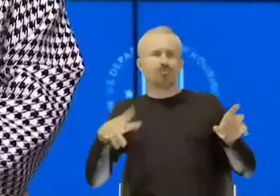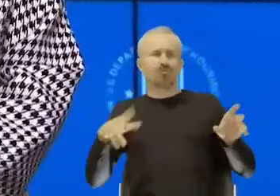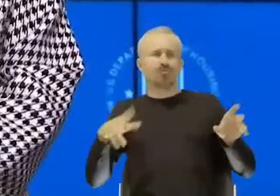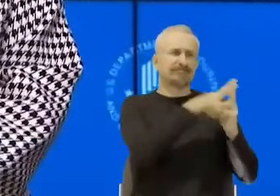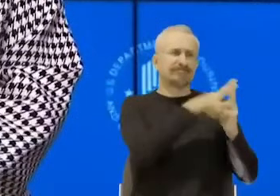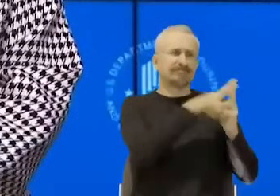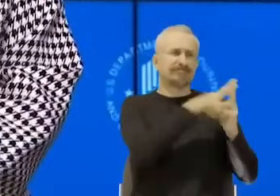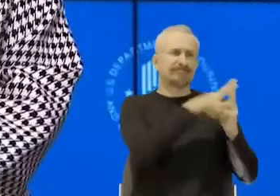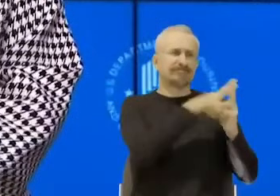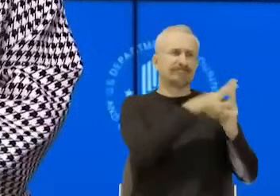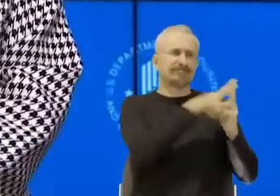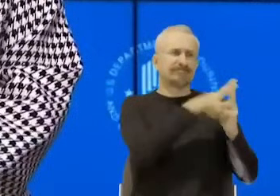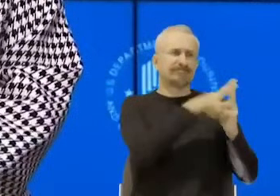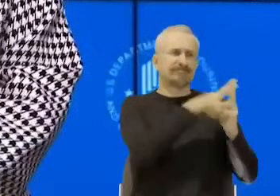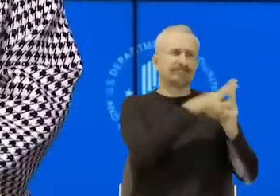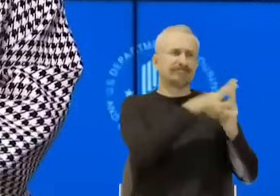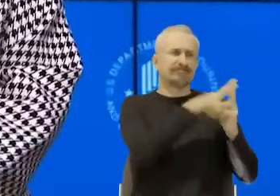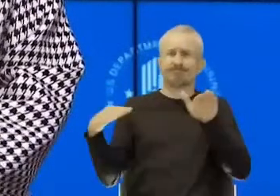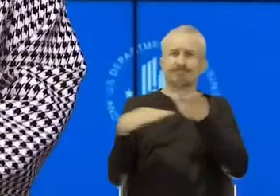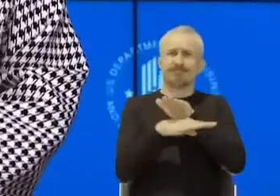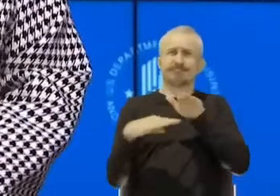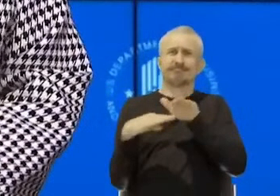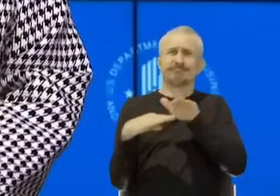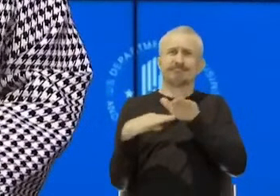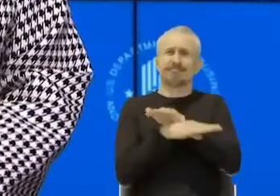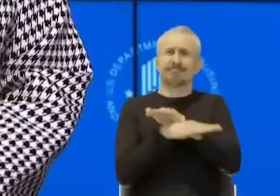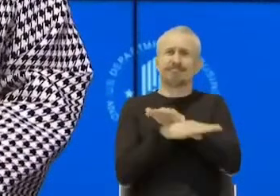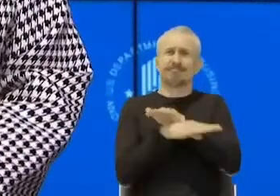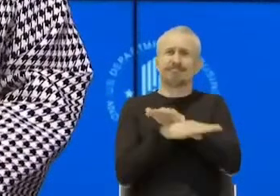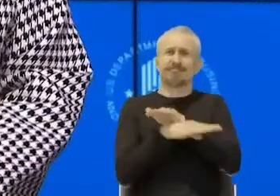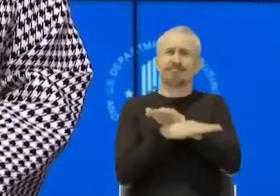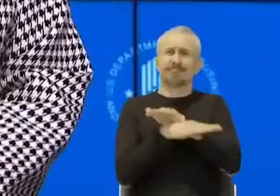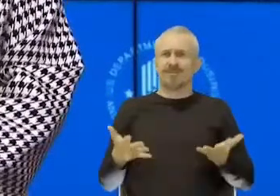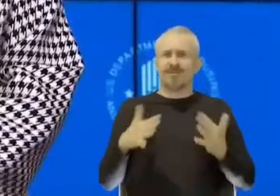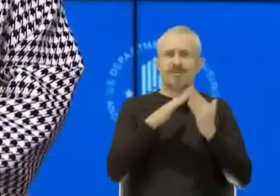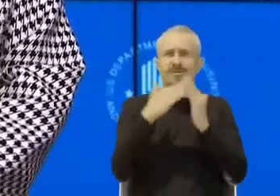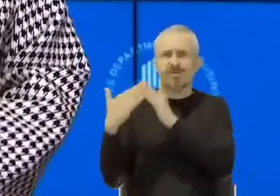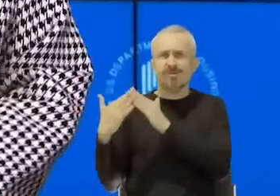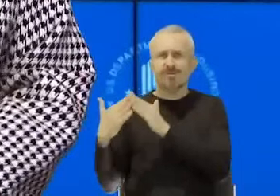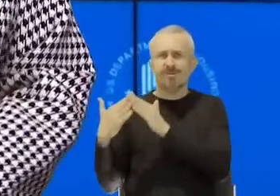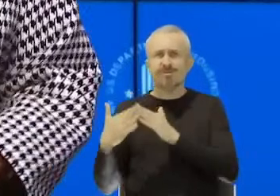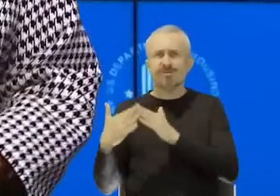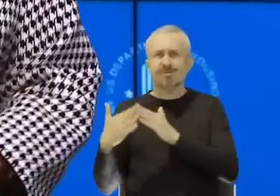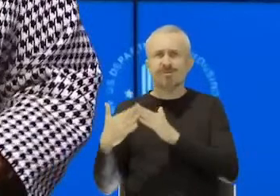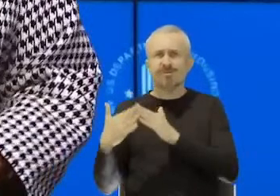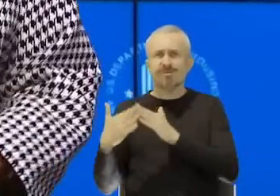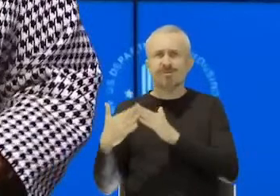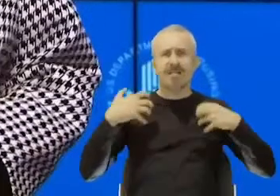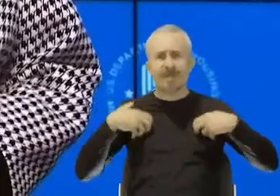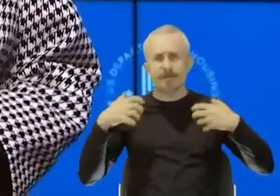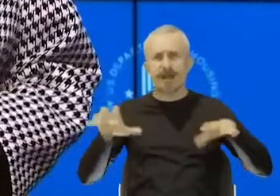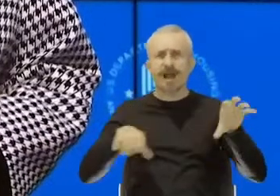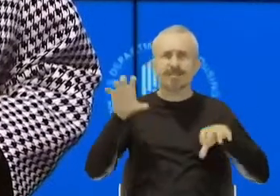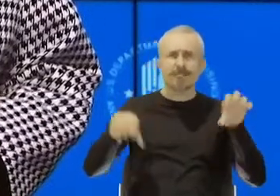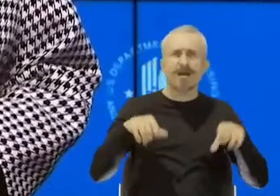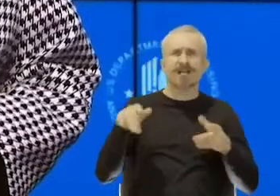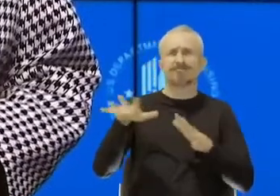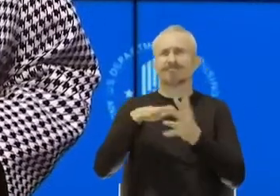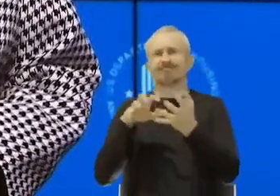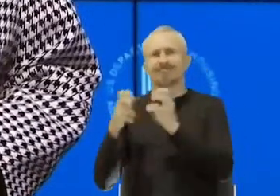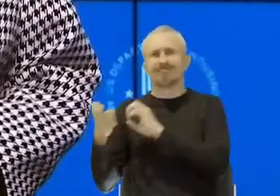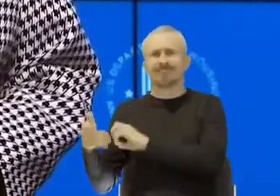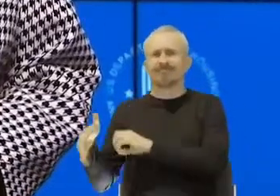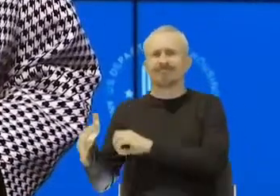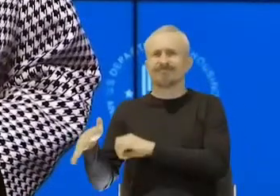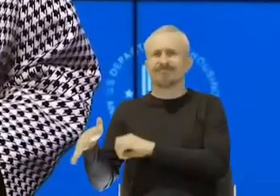destroyed nature and biodiversity, and created toxic military waste that is poisoning air, soil, and